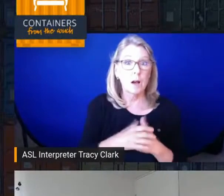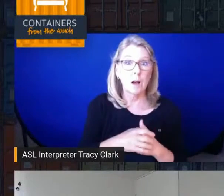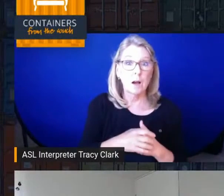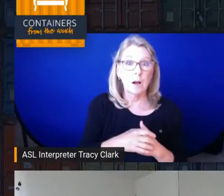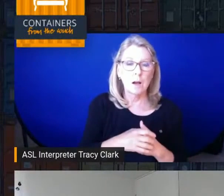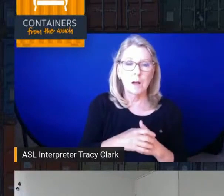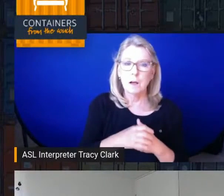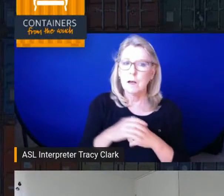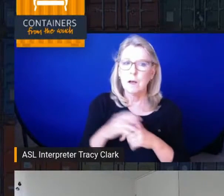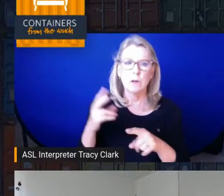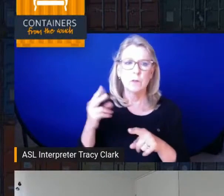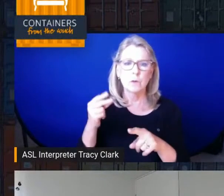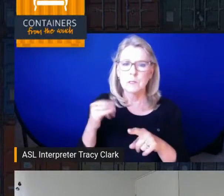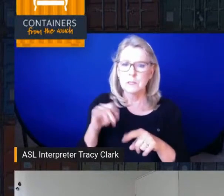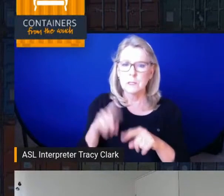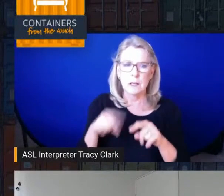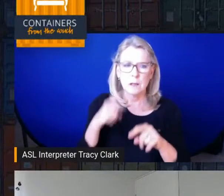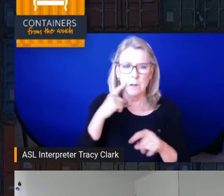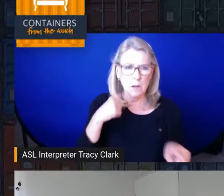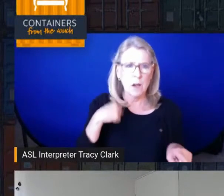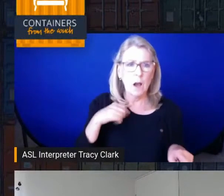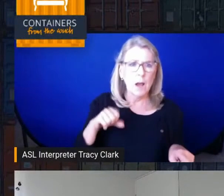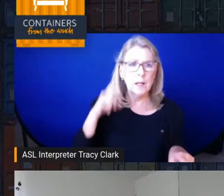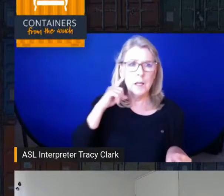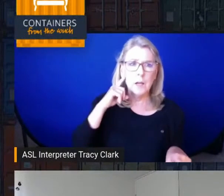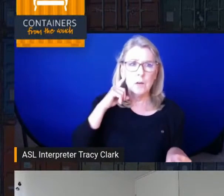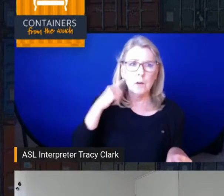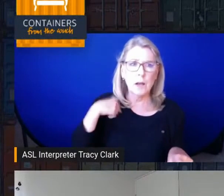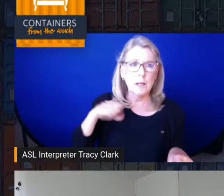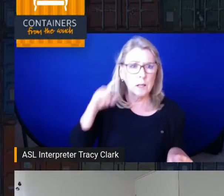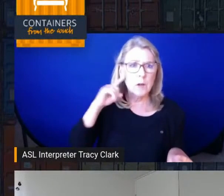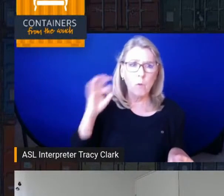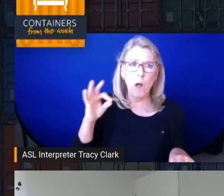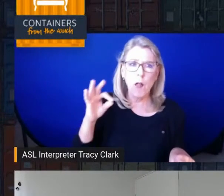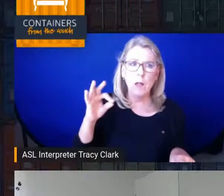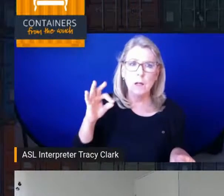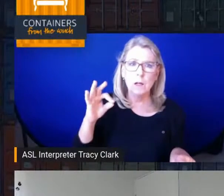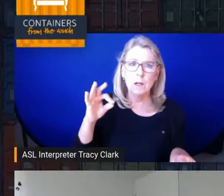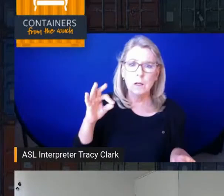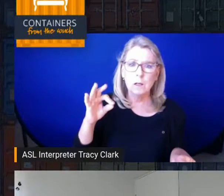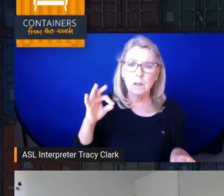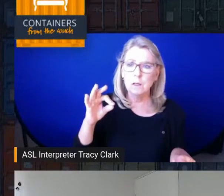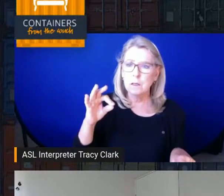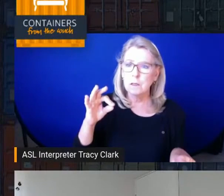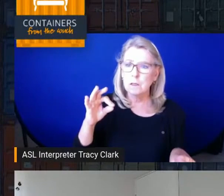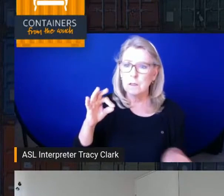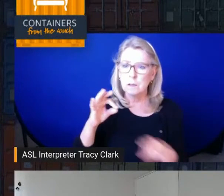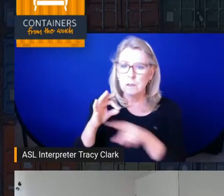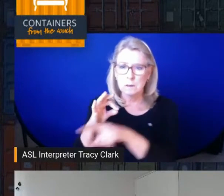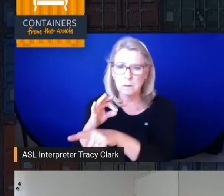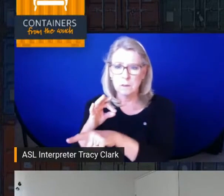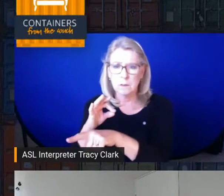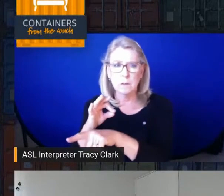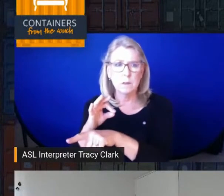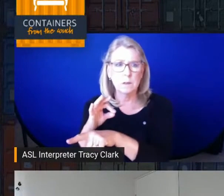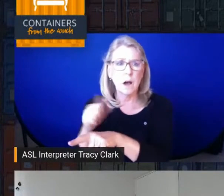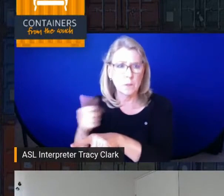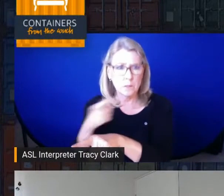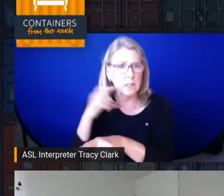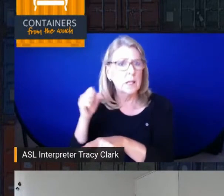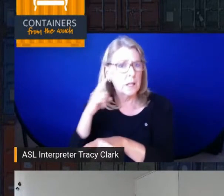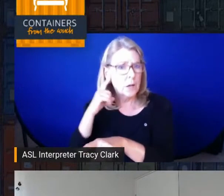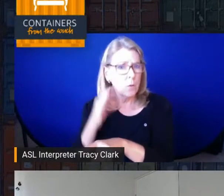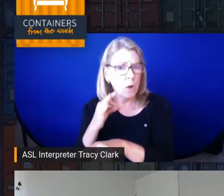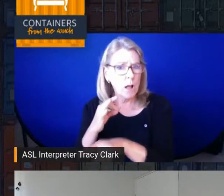Nope, still. I can hear Zachary well. I can hear you well as well. So. I think it's on